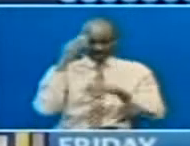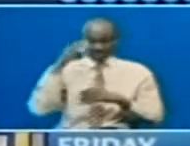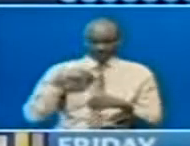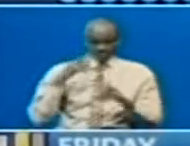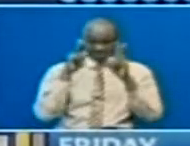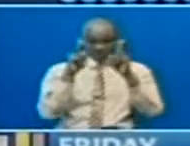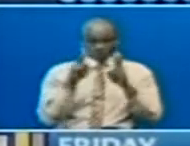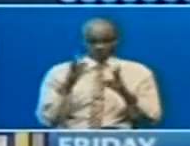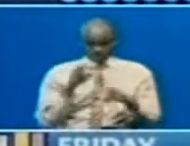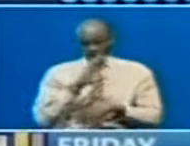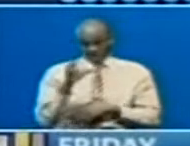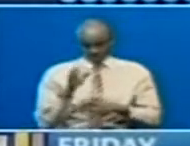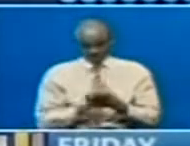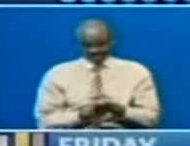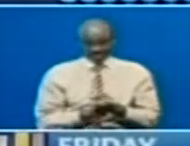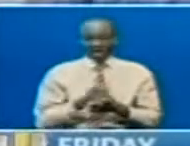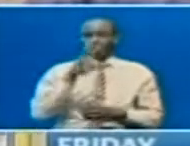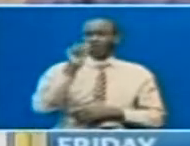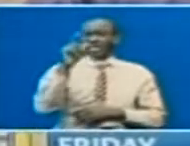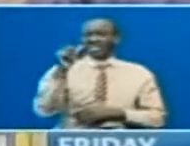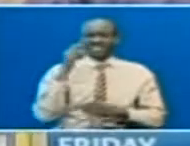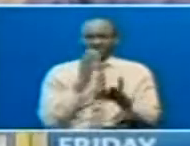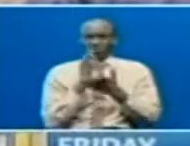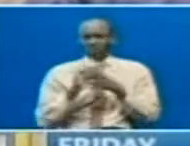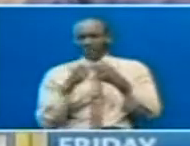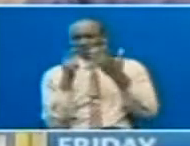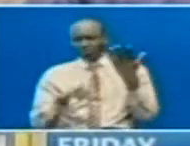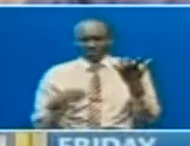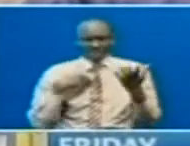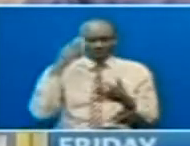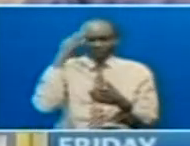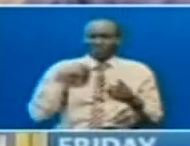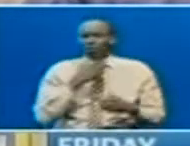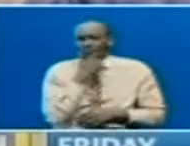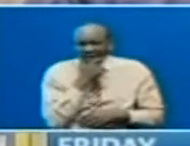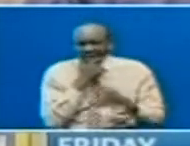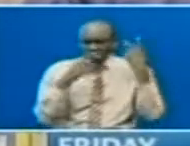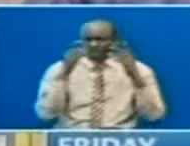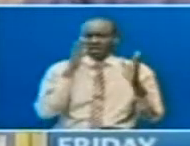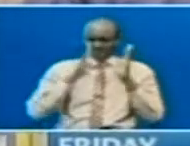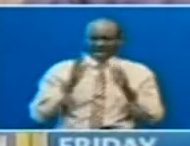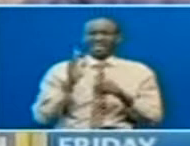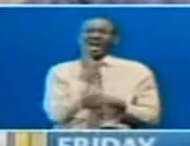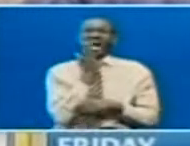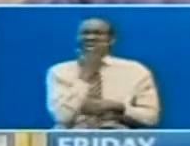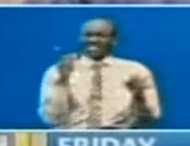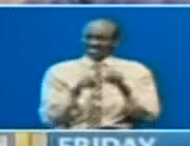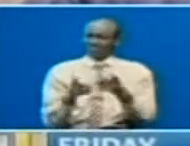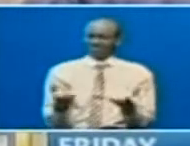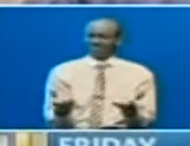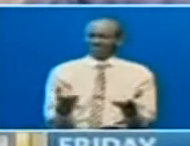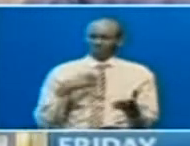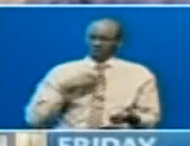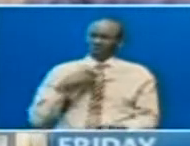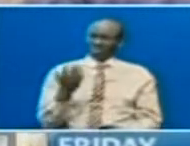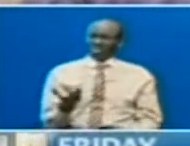from Kisumu County. Willis, is it a coincidence, or I'm sure people are wondering if we planned to wear this royal purple?